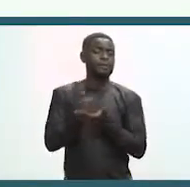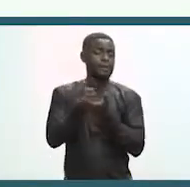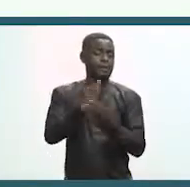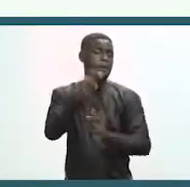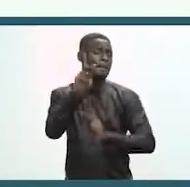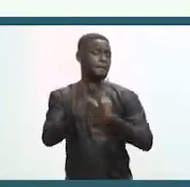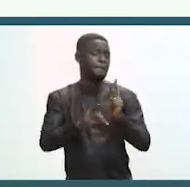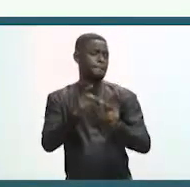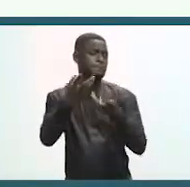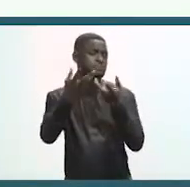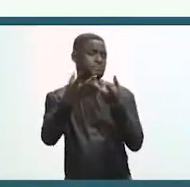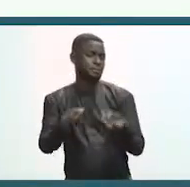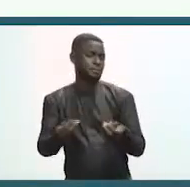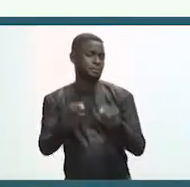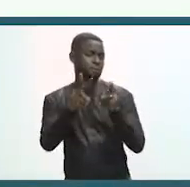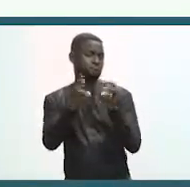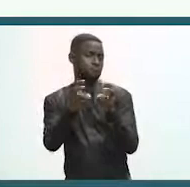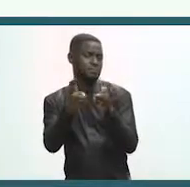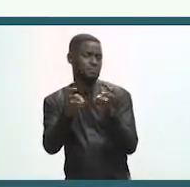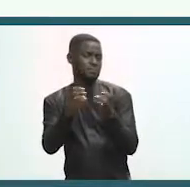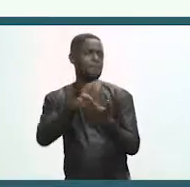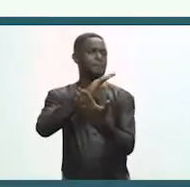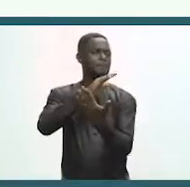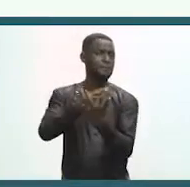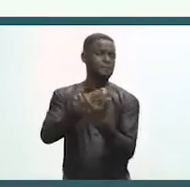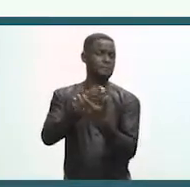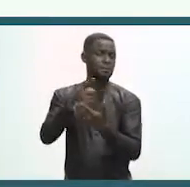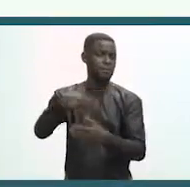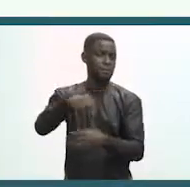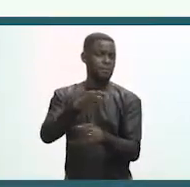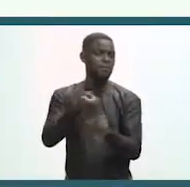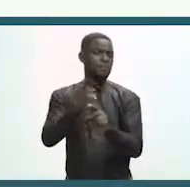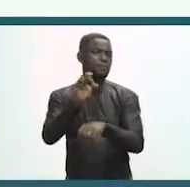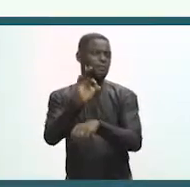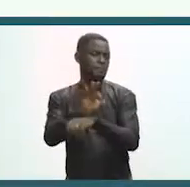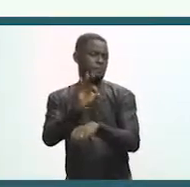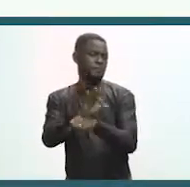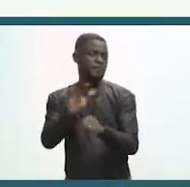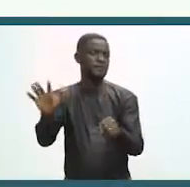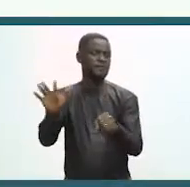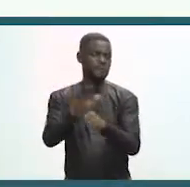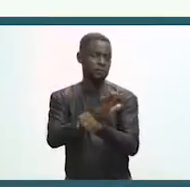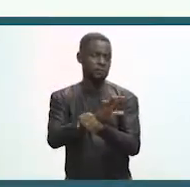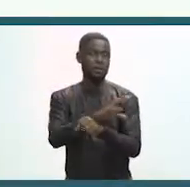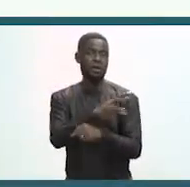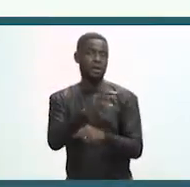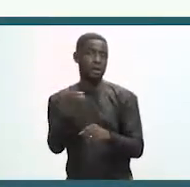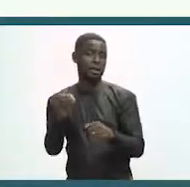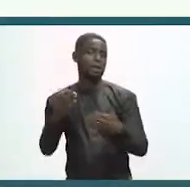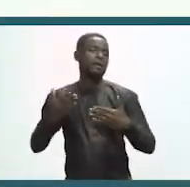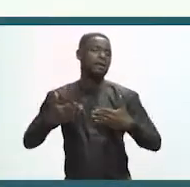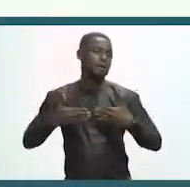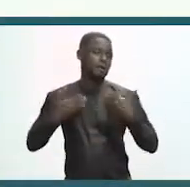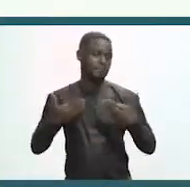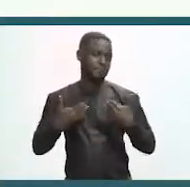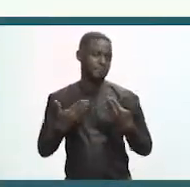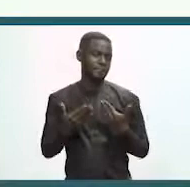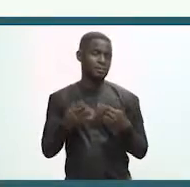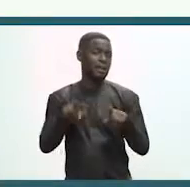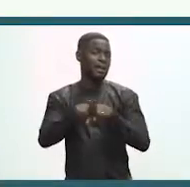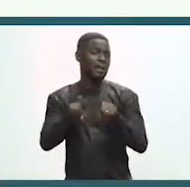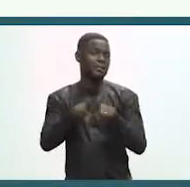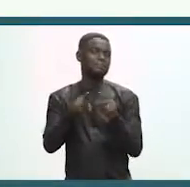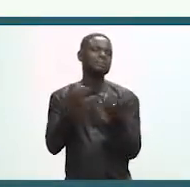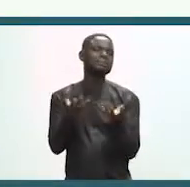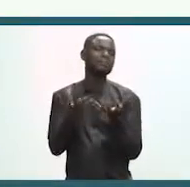people to resolve issues that prevent them from functioning fully and happily as they